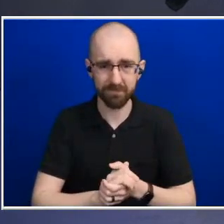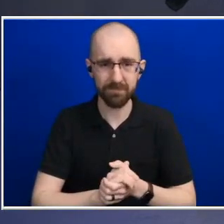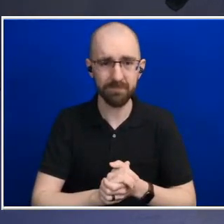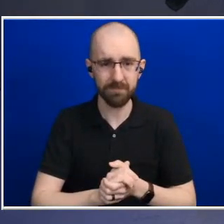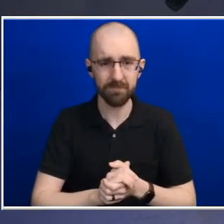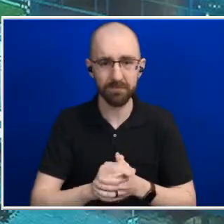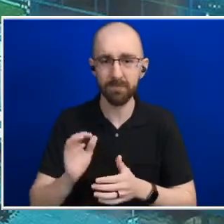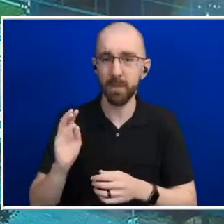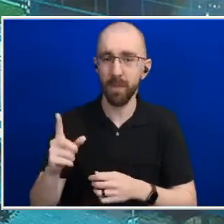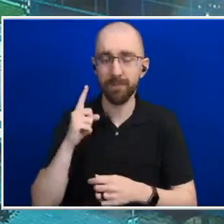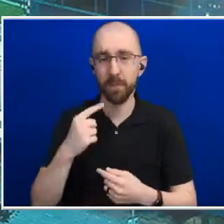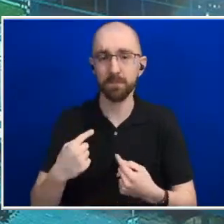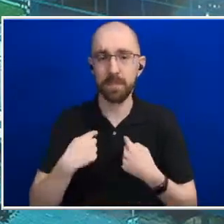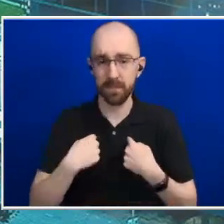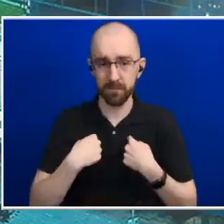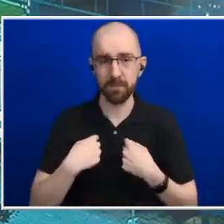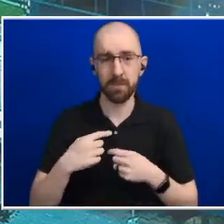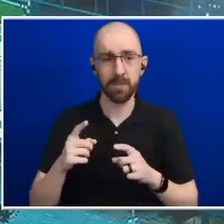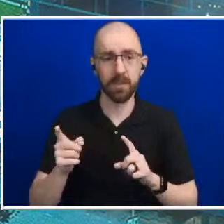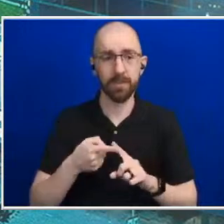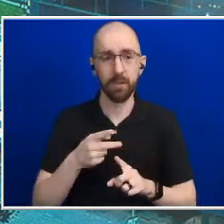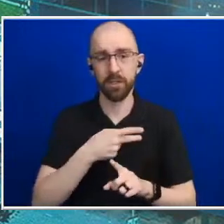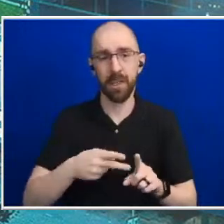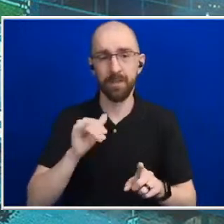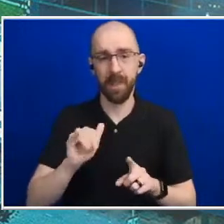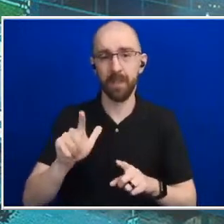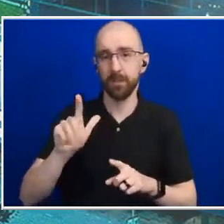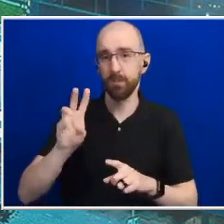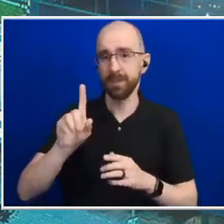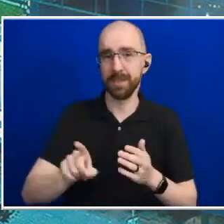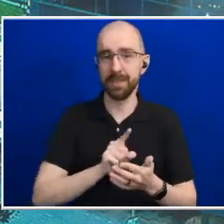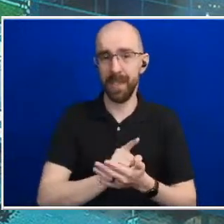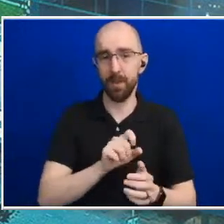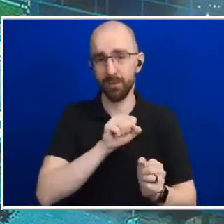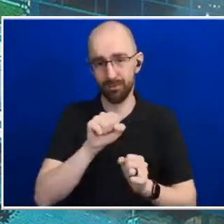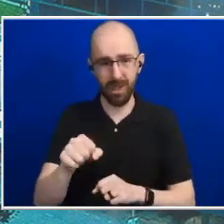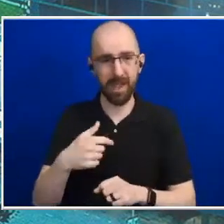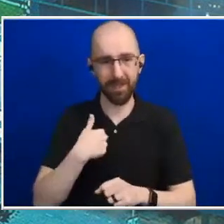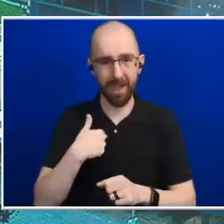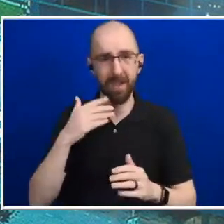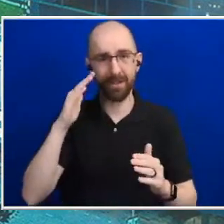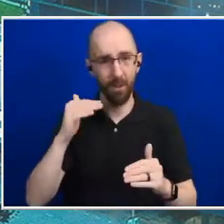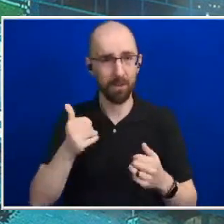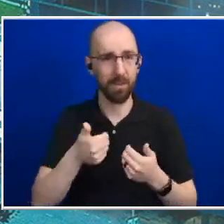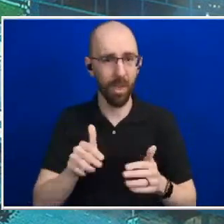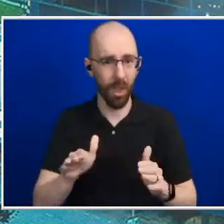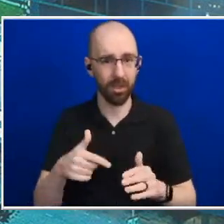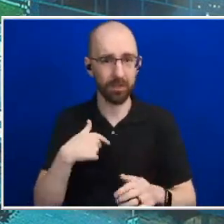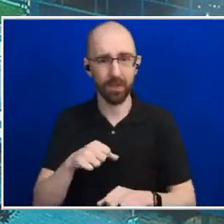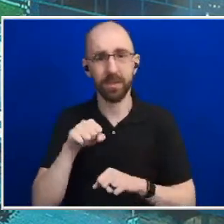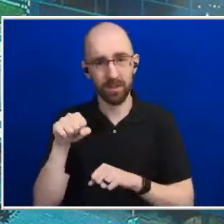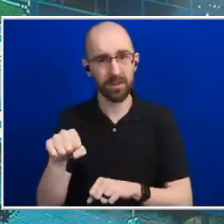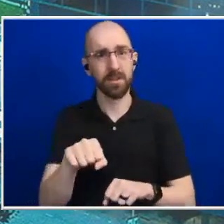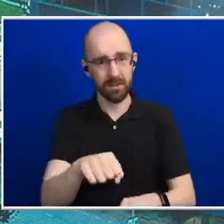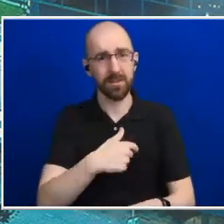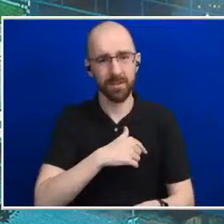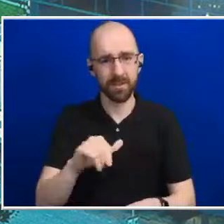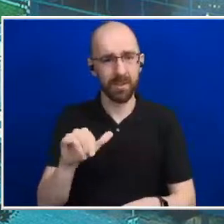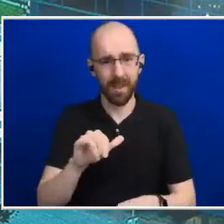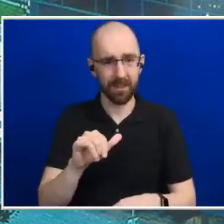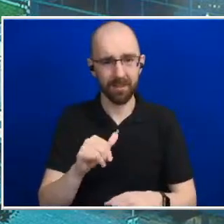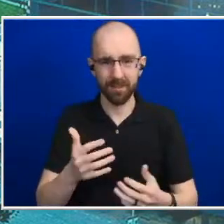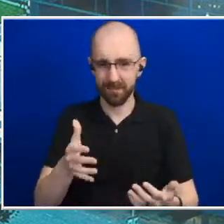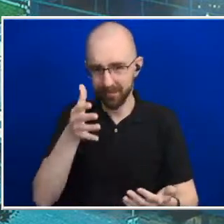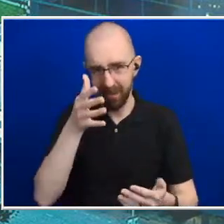me, the first half of the 26-hour drive, yes, I lost hope. We're driving through, and I'm like, Dad, people don't